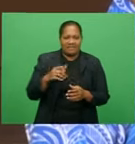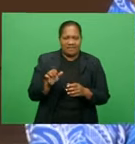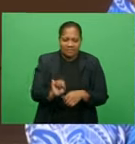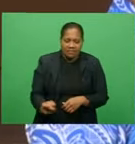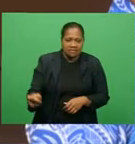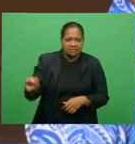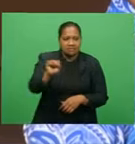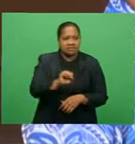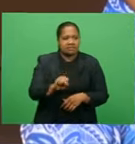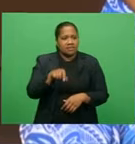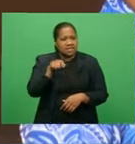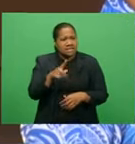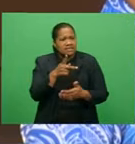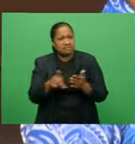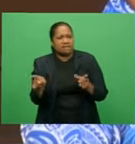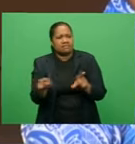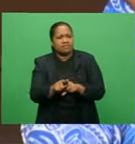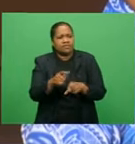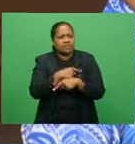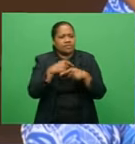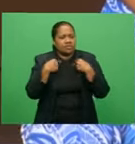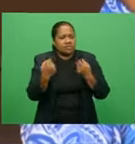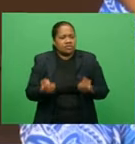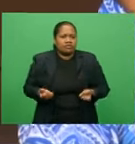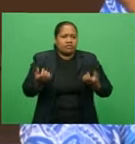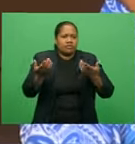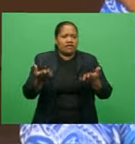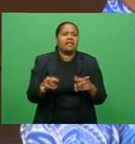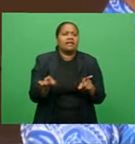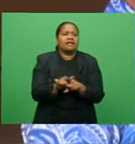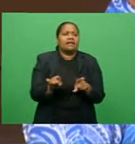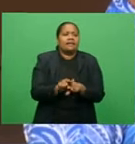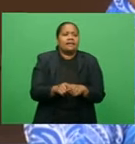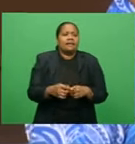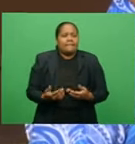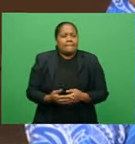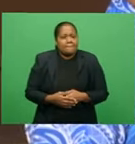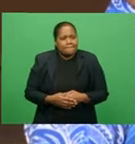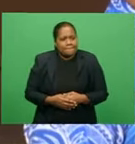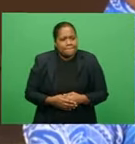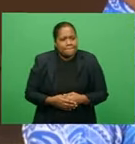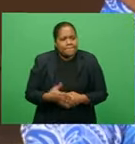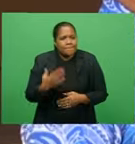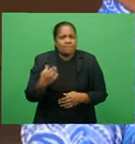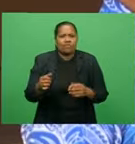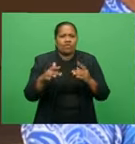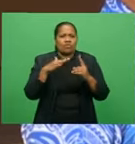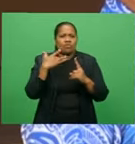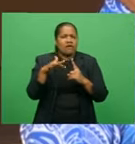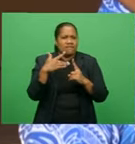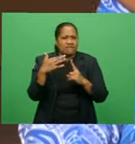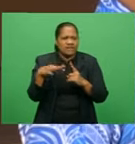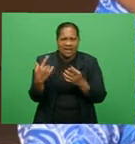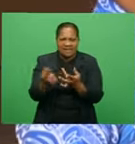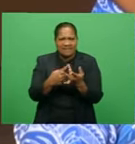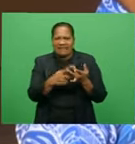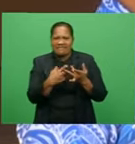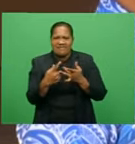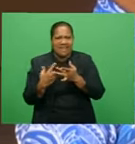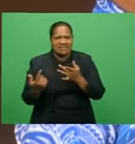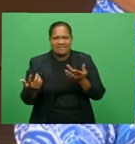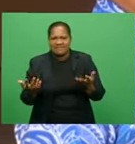park will also provide recharge platforms, Wi-Fi and the other electronic gadgets that the